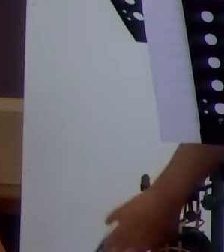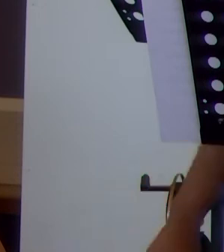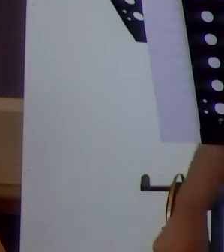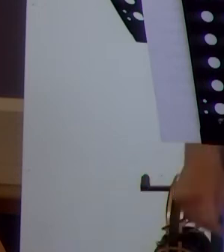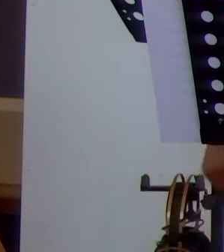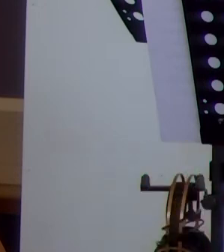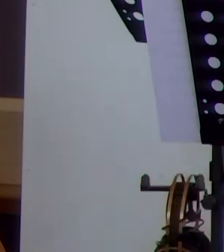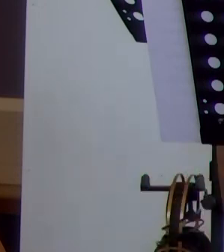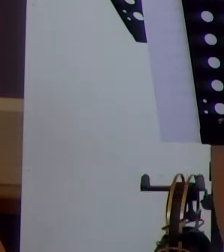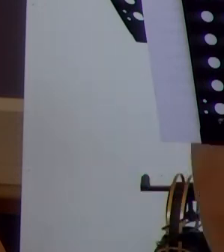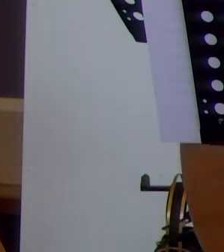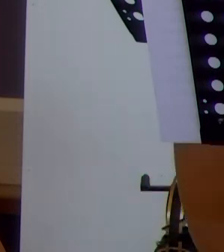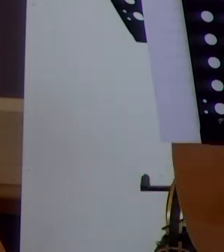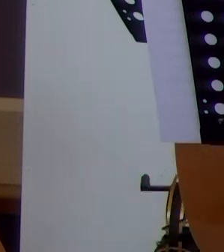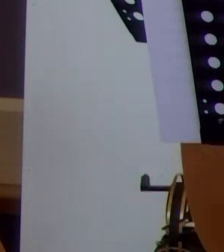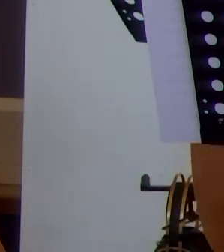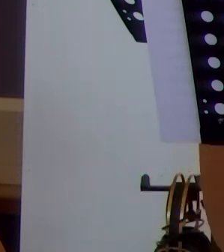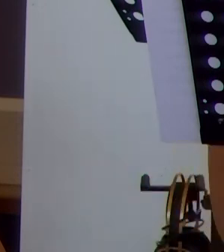Where did the sun go?